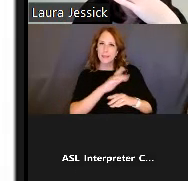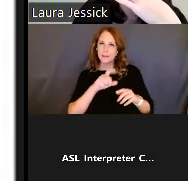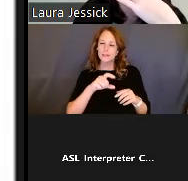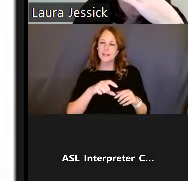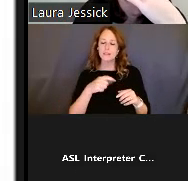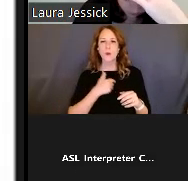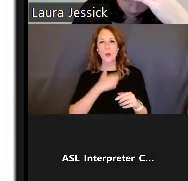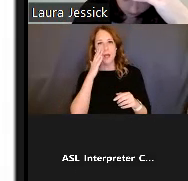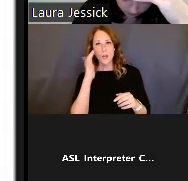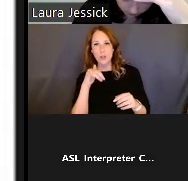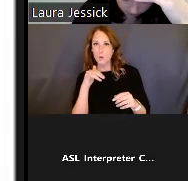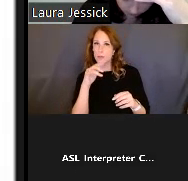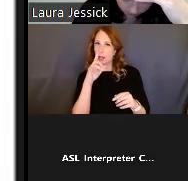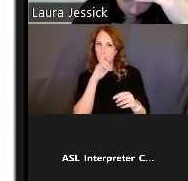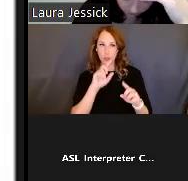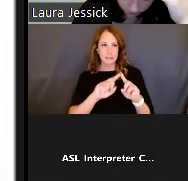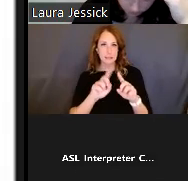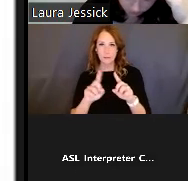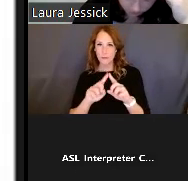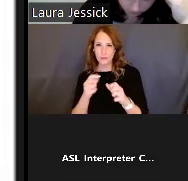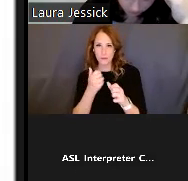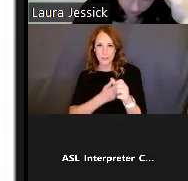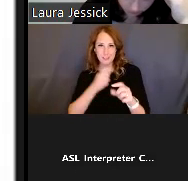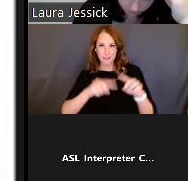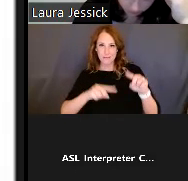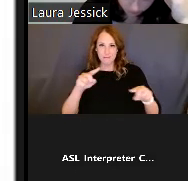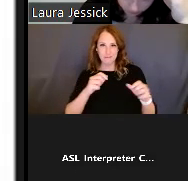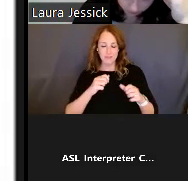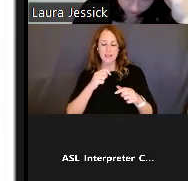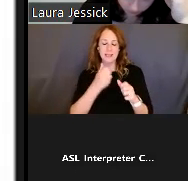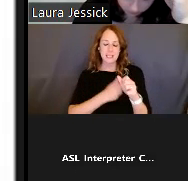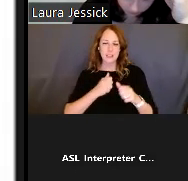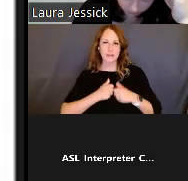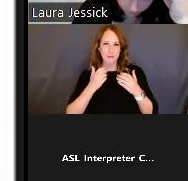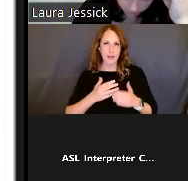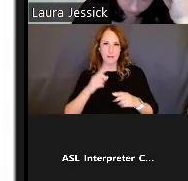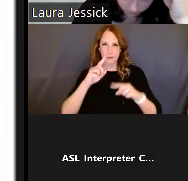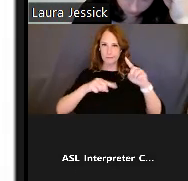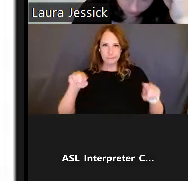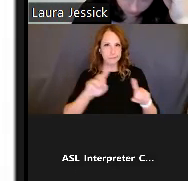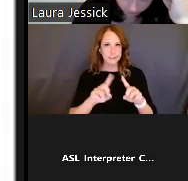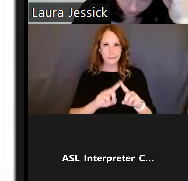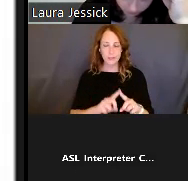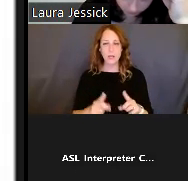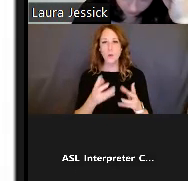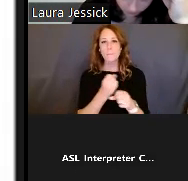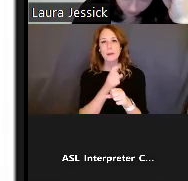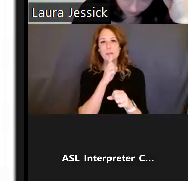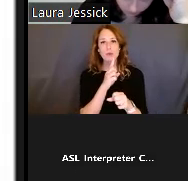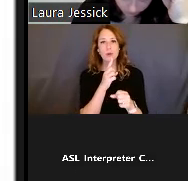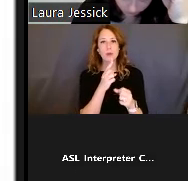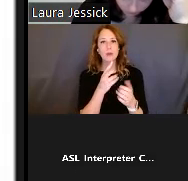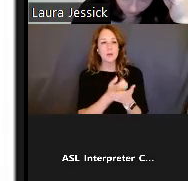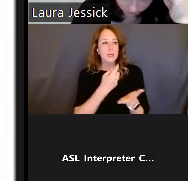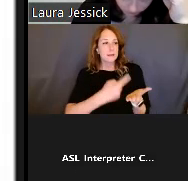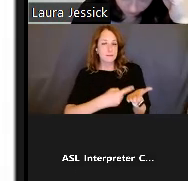that it looks different for every survivor, right? And so we want to make sure that not only are we discussing what's coming